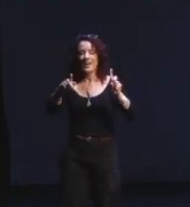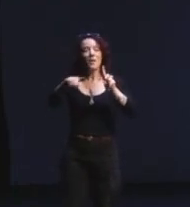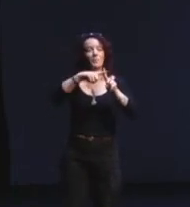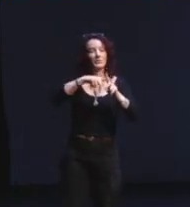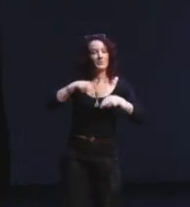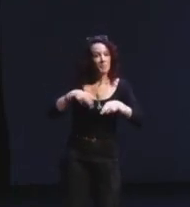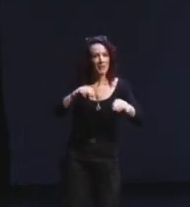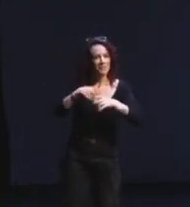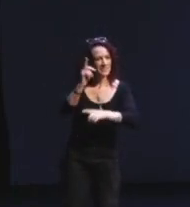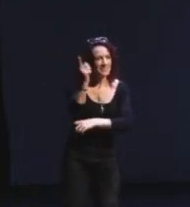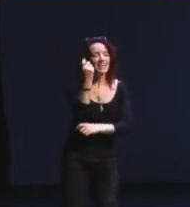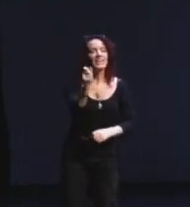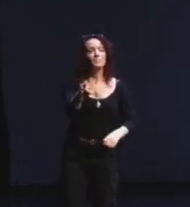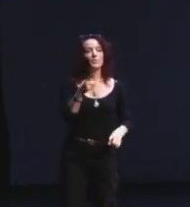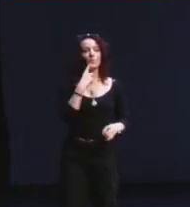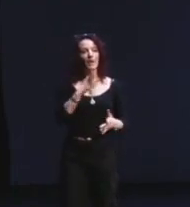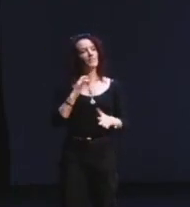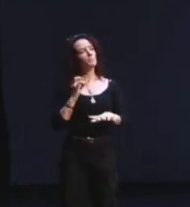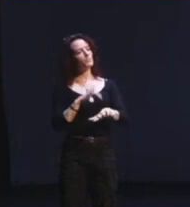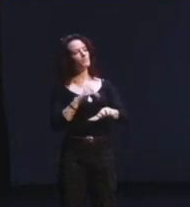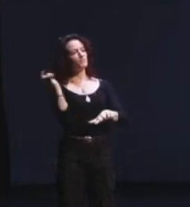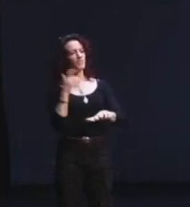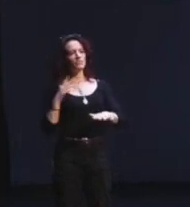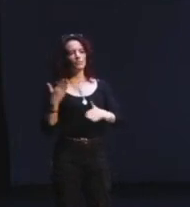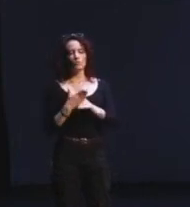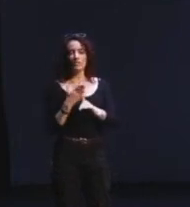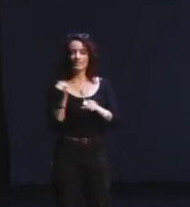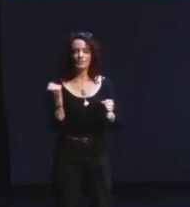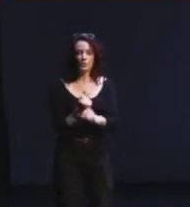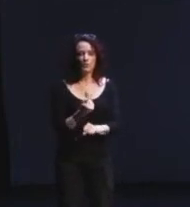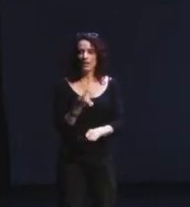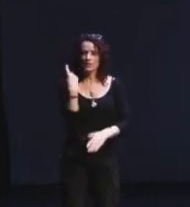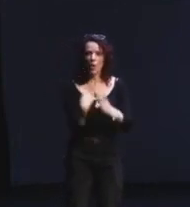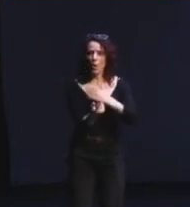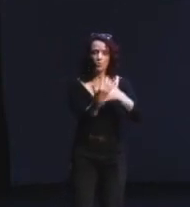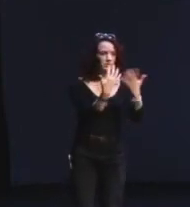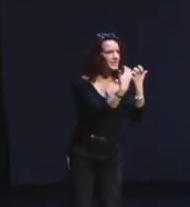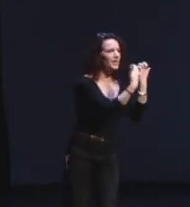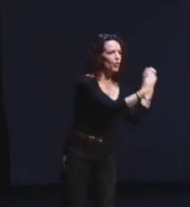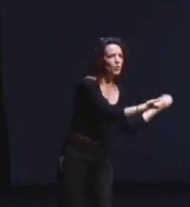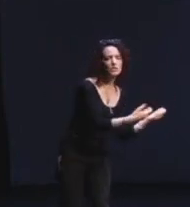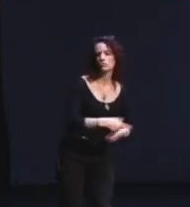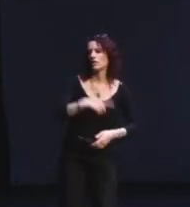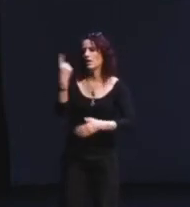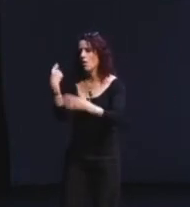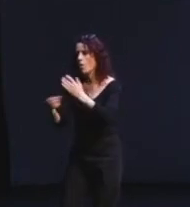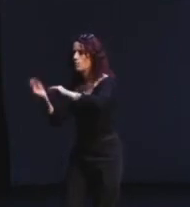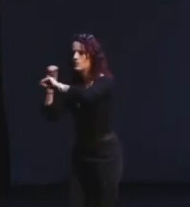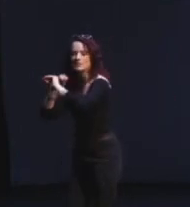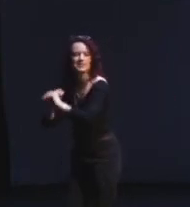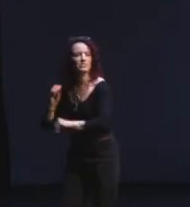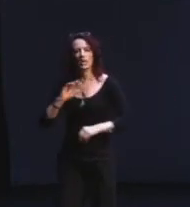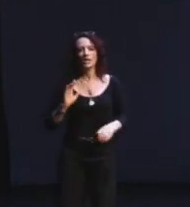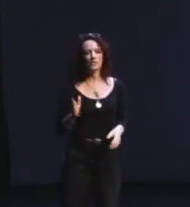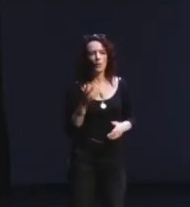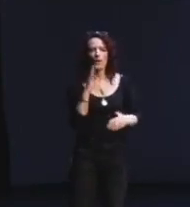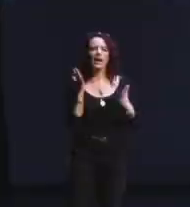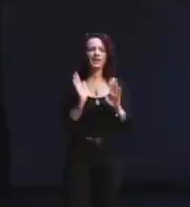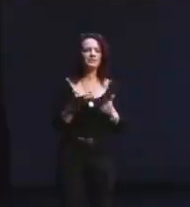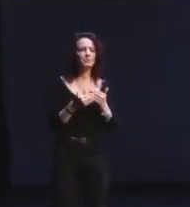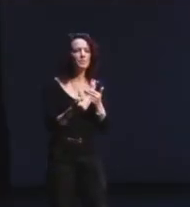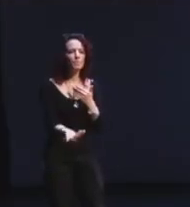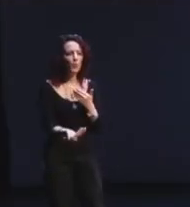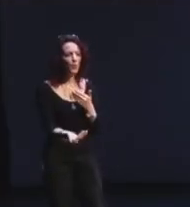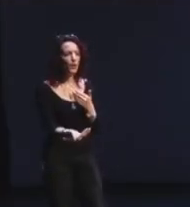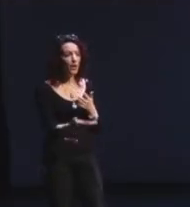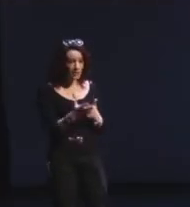young people interested in a professional career to do that. And it can't just be orchestras. It can't just be being teachers. There has to be more than that. And there